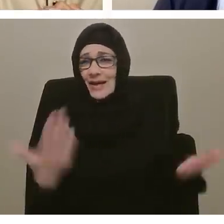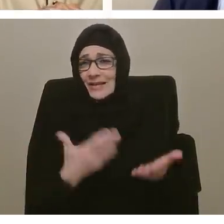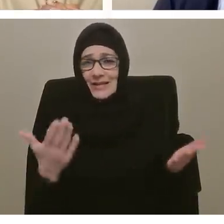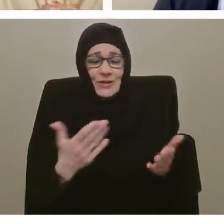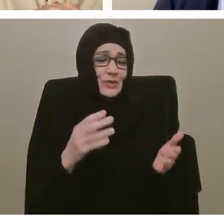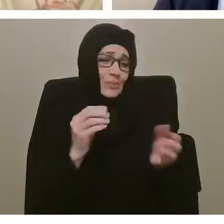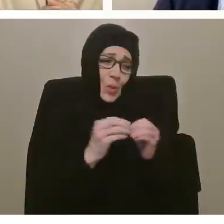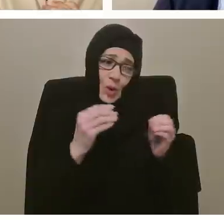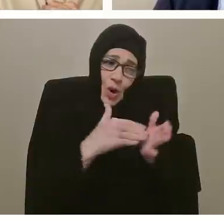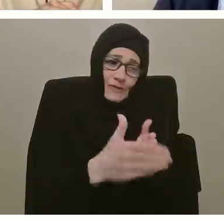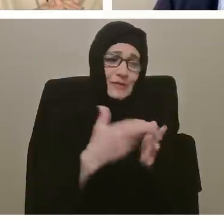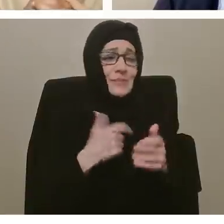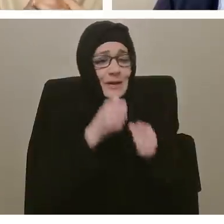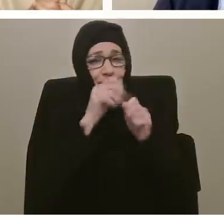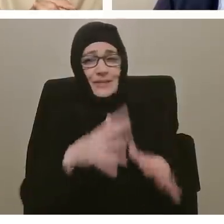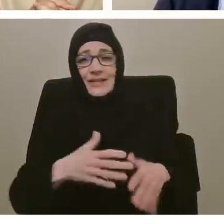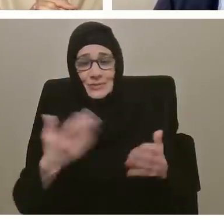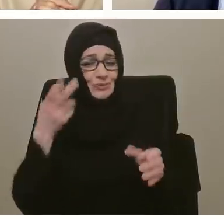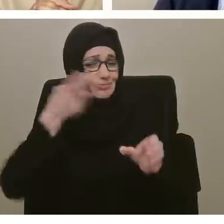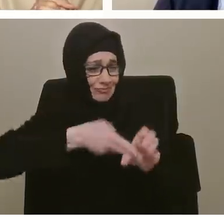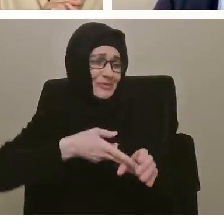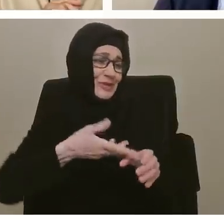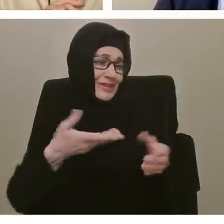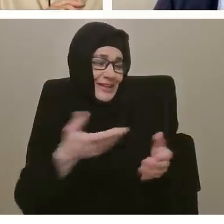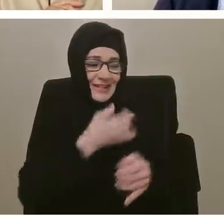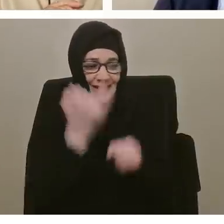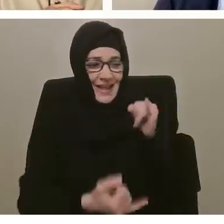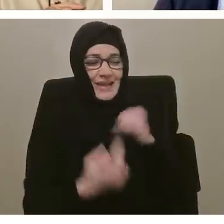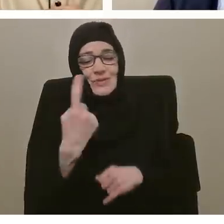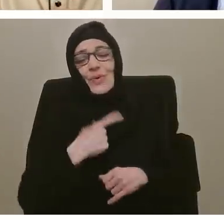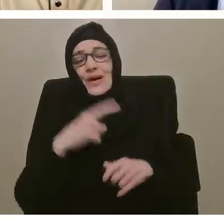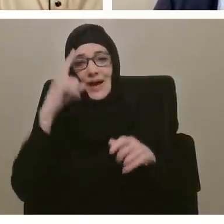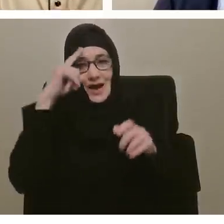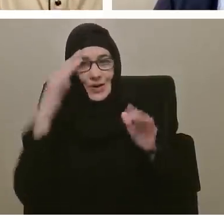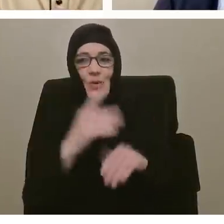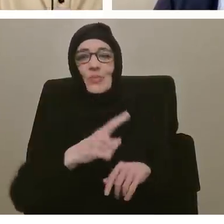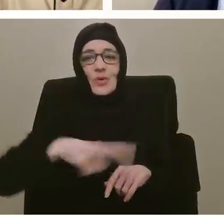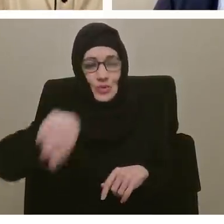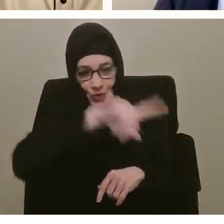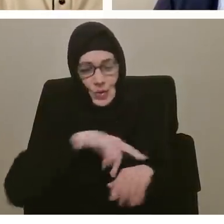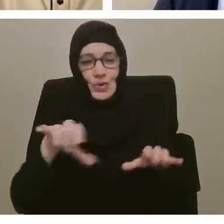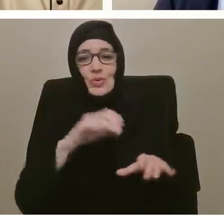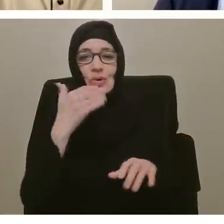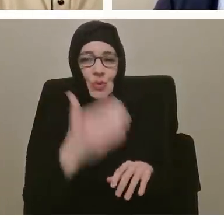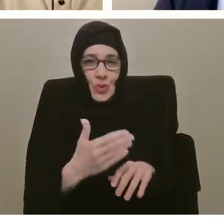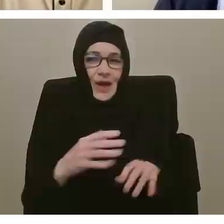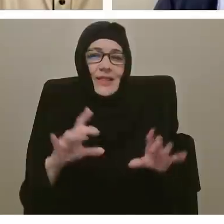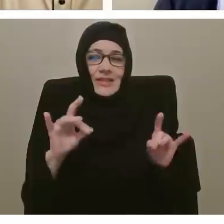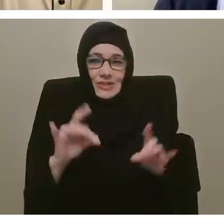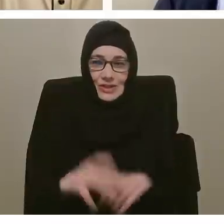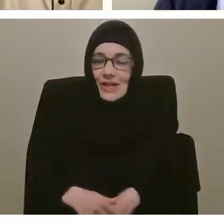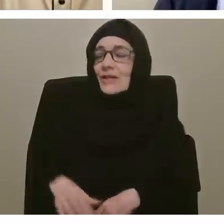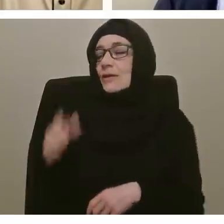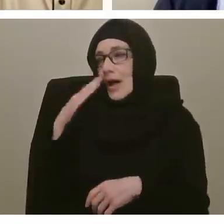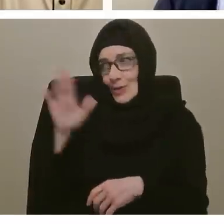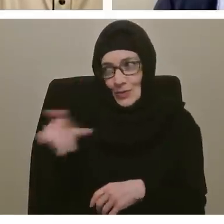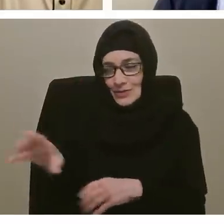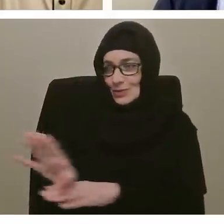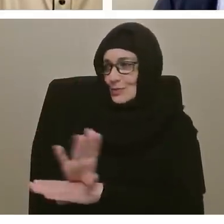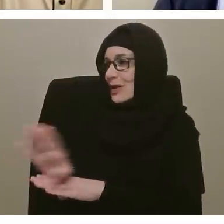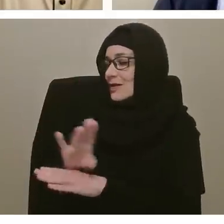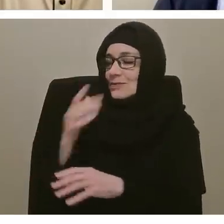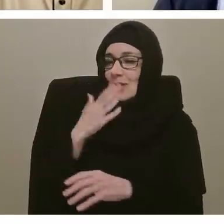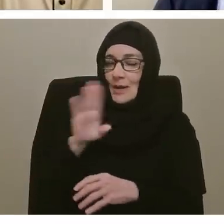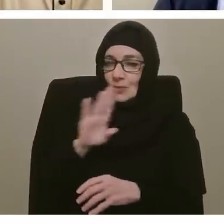in the last one. Alhamdulillah. May Allah bless you all. I hope all of you are doing well, inshallah. I know you've been very busy, alhamdulillah. May